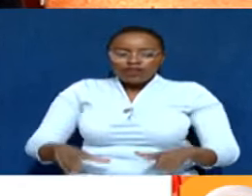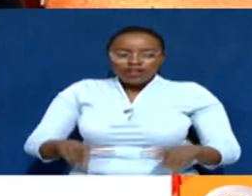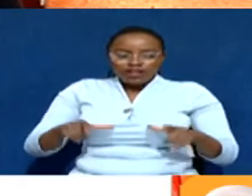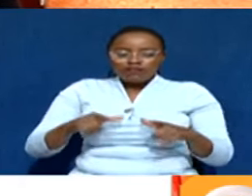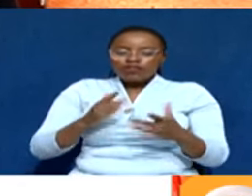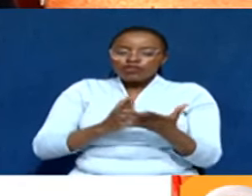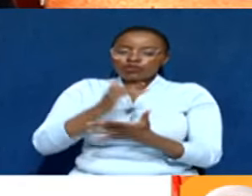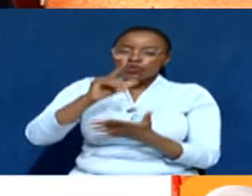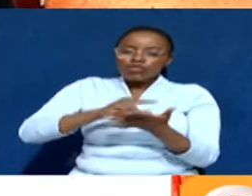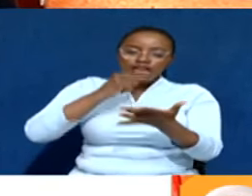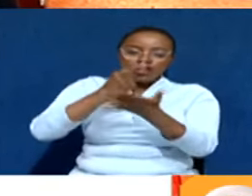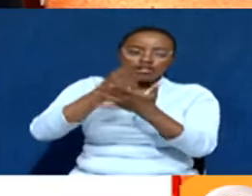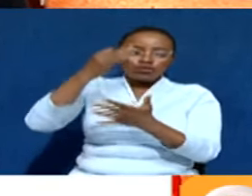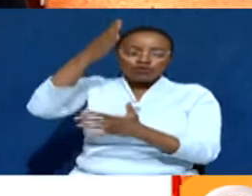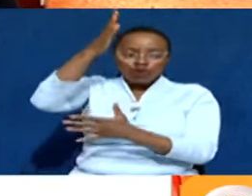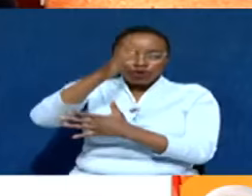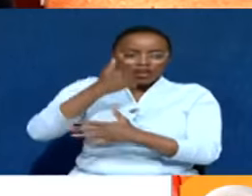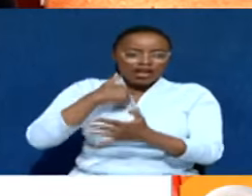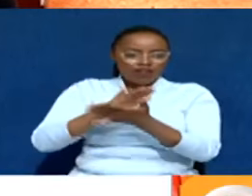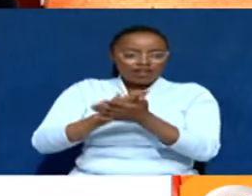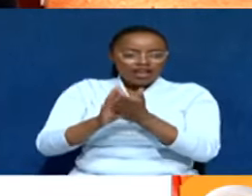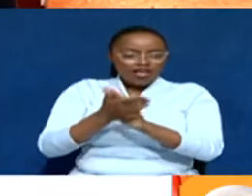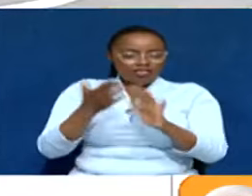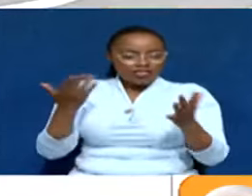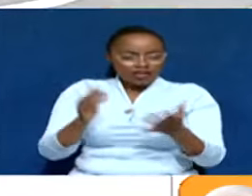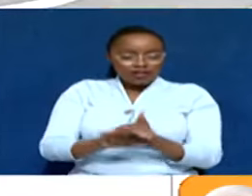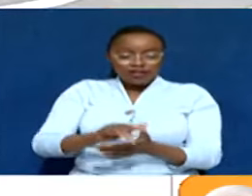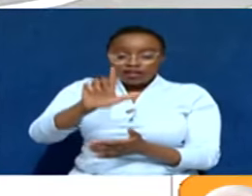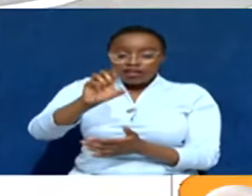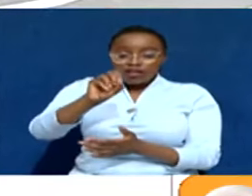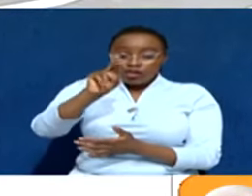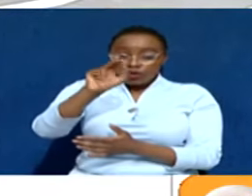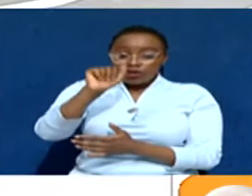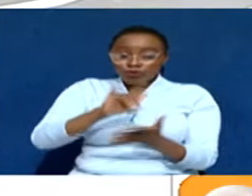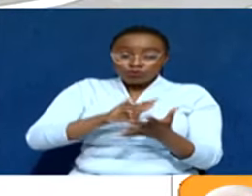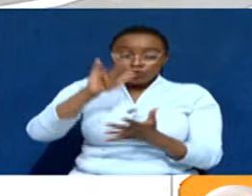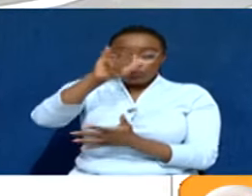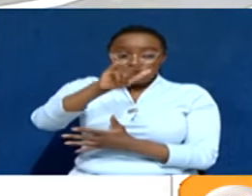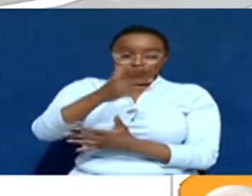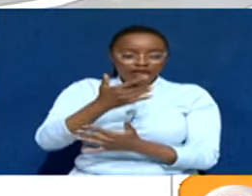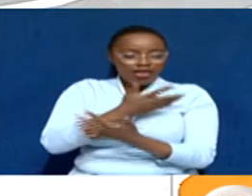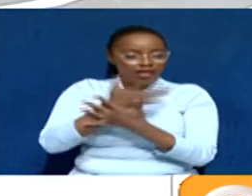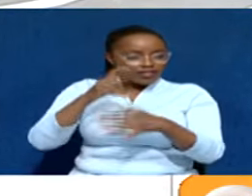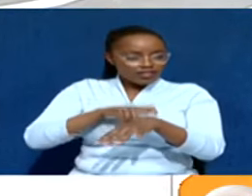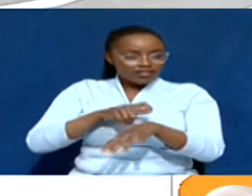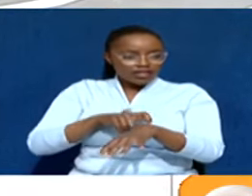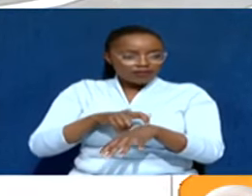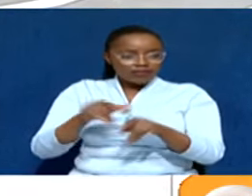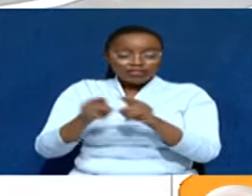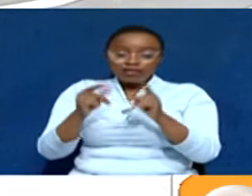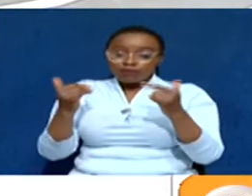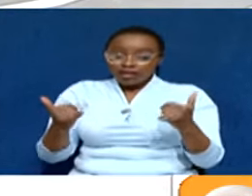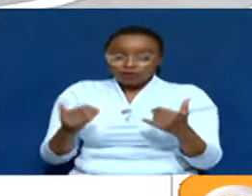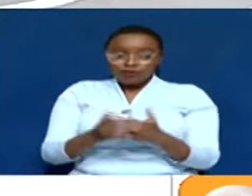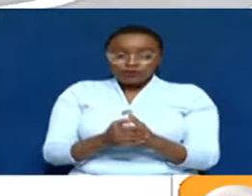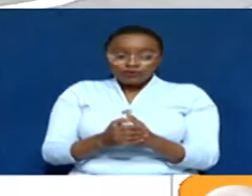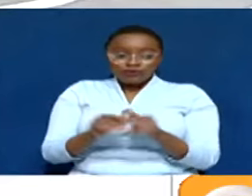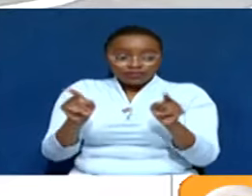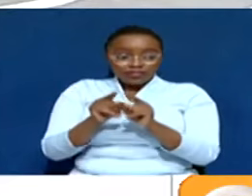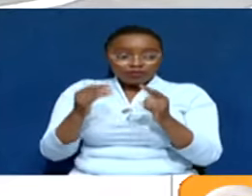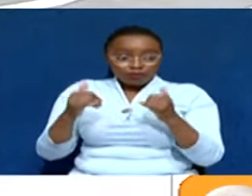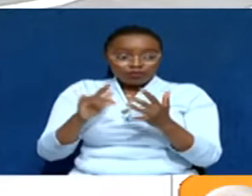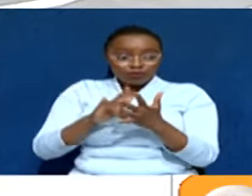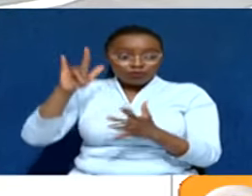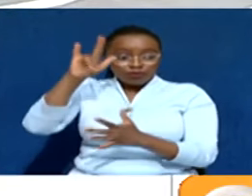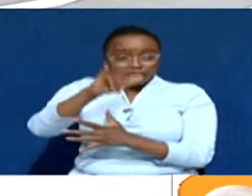by the grace of God. I have nothing. Lorna, would you go back? Yeah. Anytime. Anytime? Even now. Even now you'd